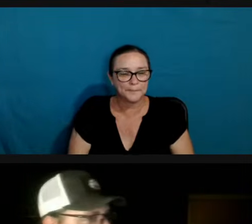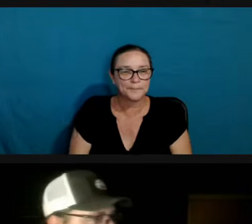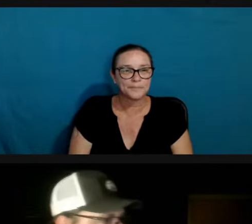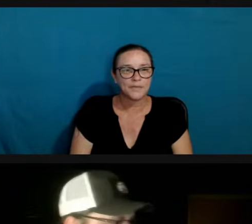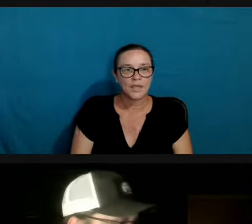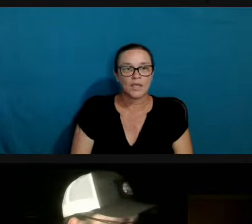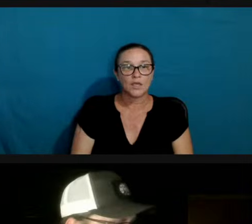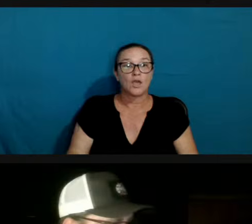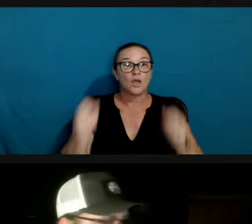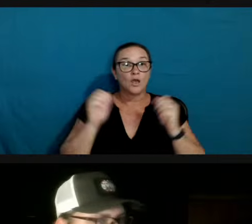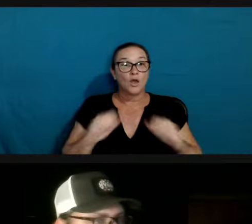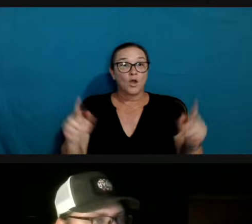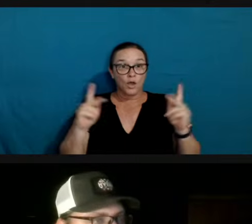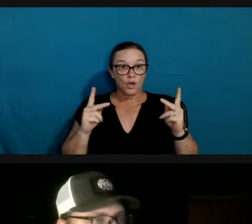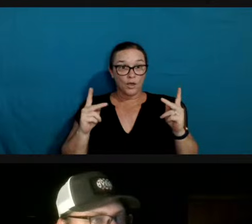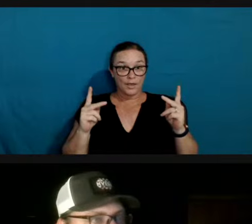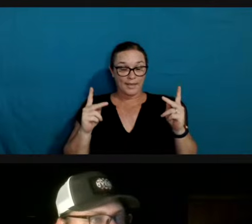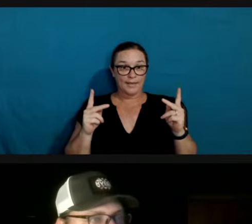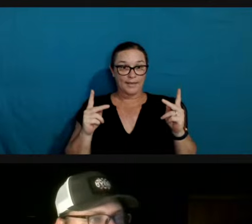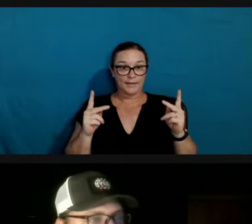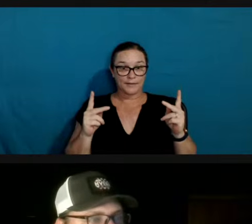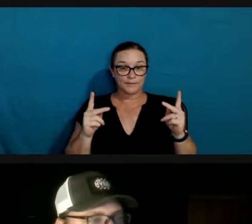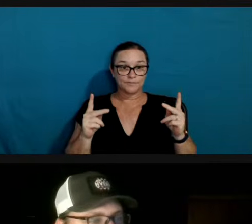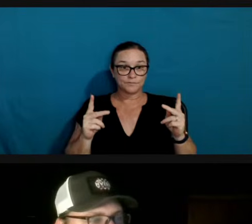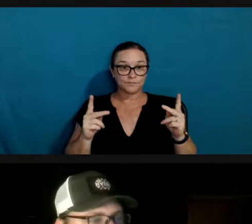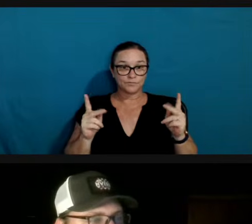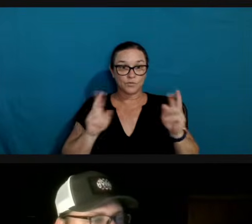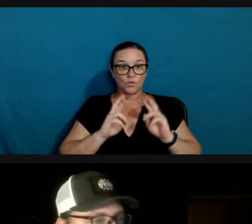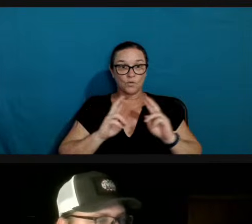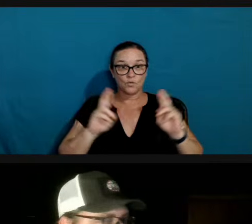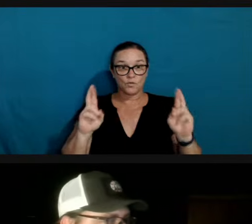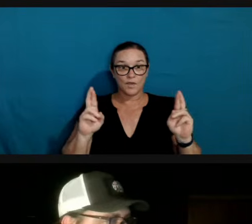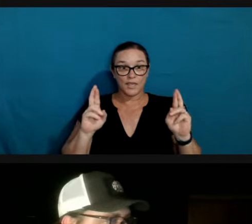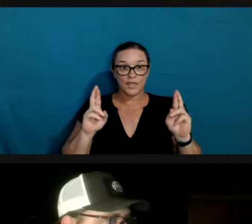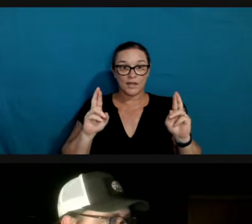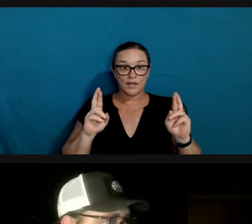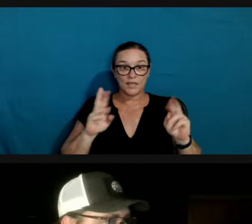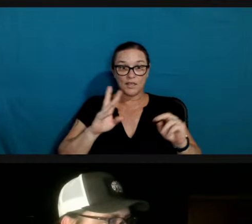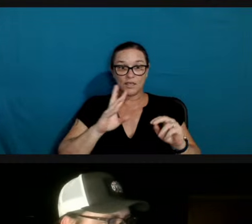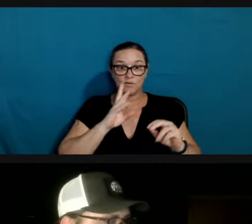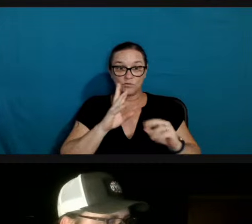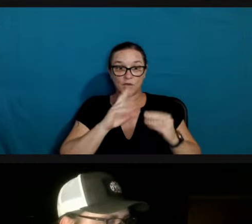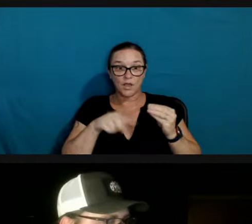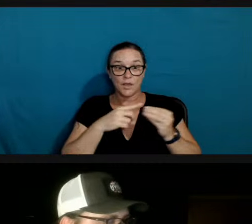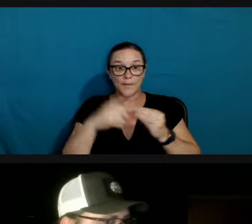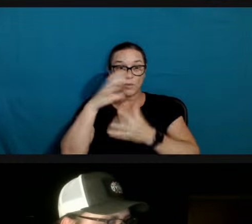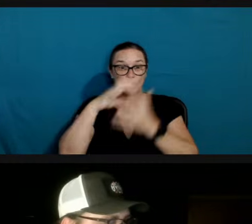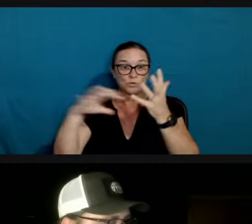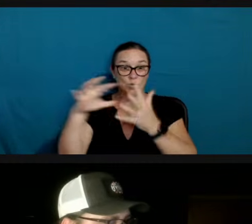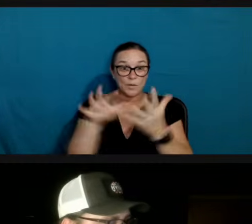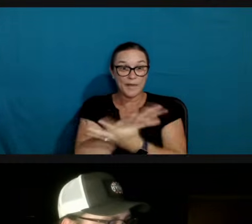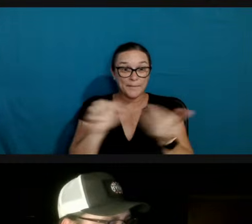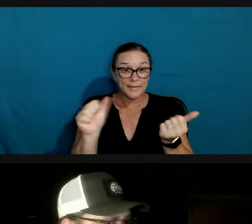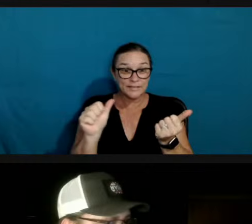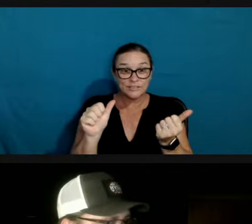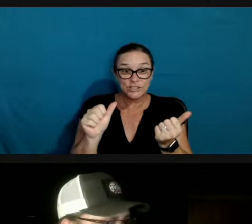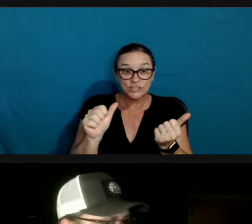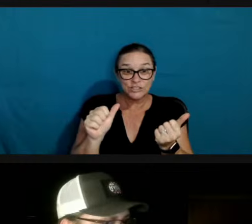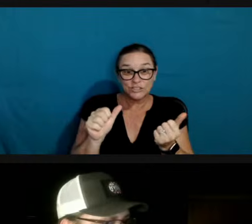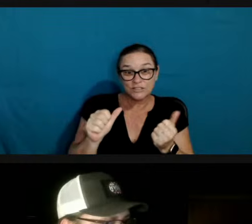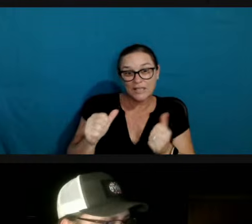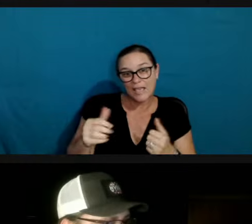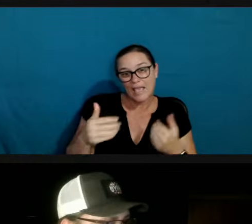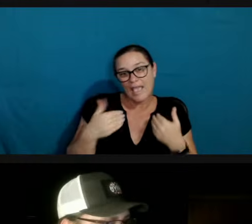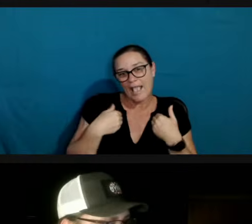All right, so ready to get into some storm damage there, Lou? Yeah, you want me to show them? I